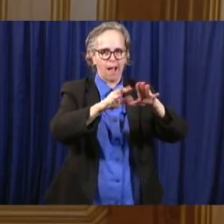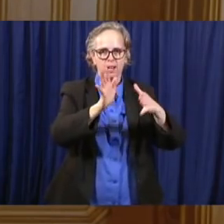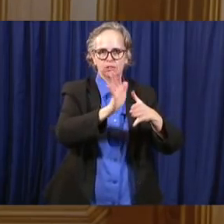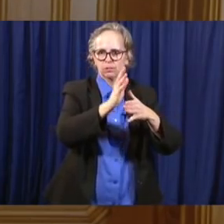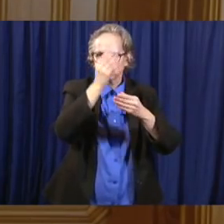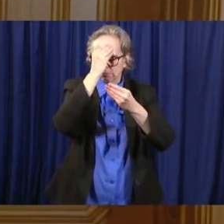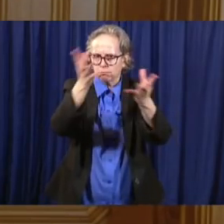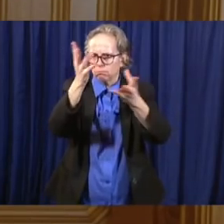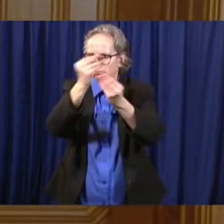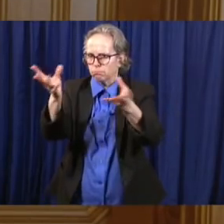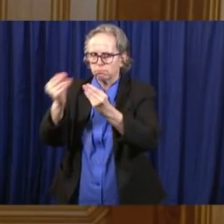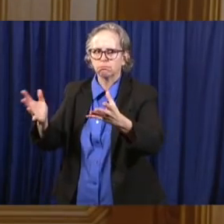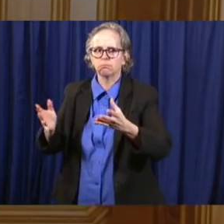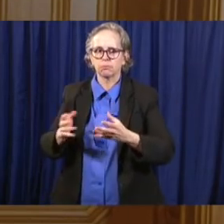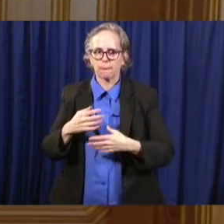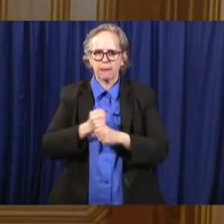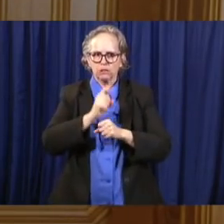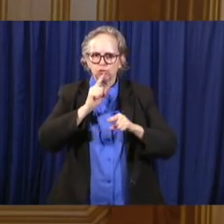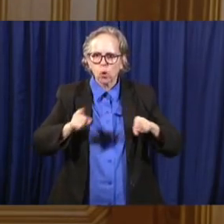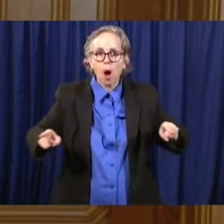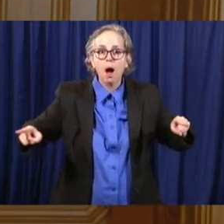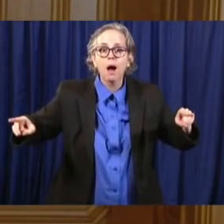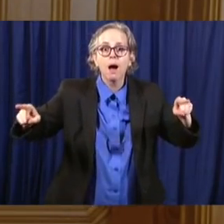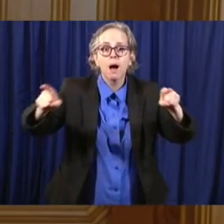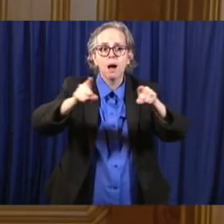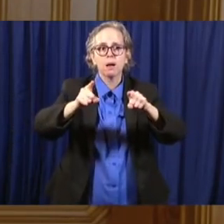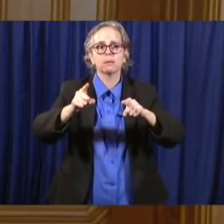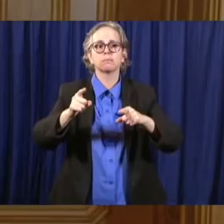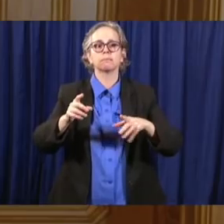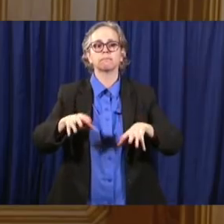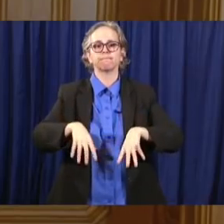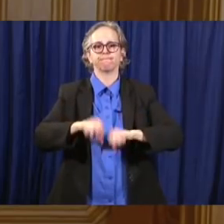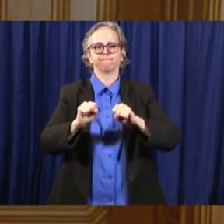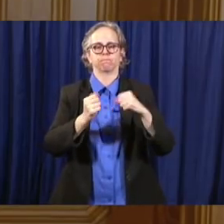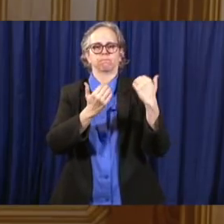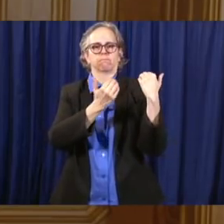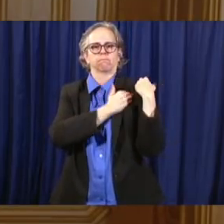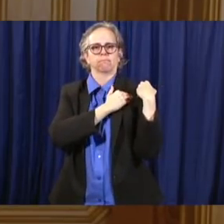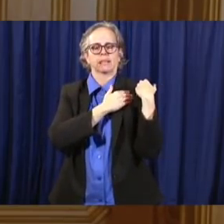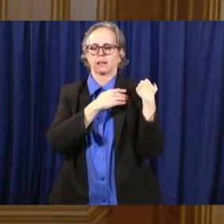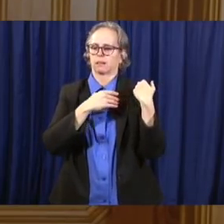everyone is approaching this on the same team.